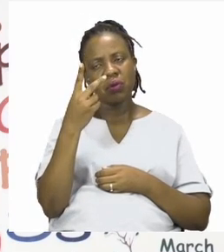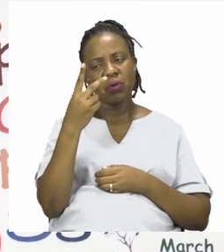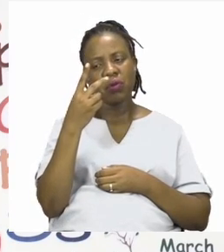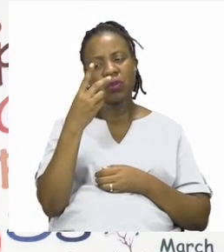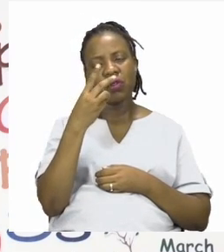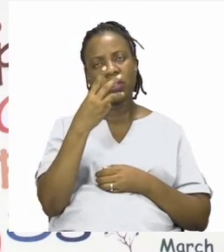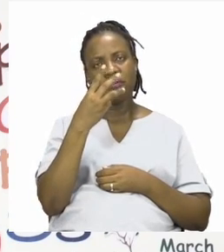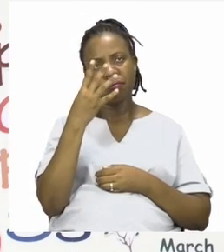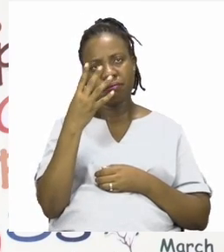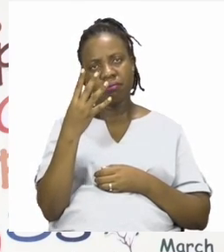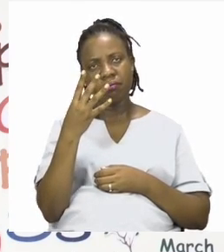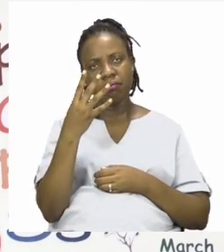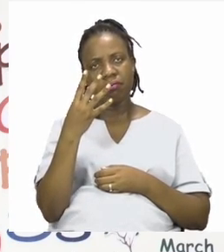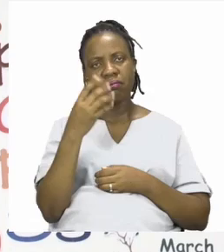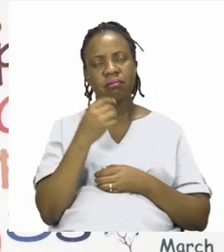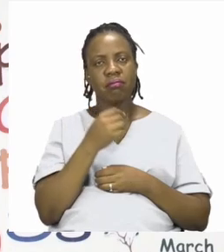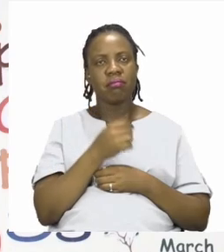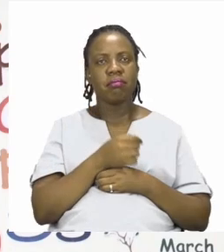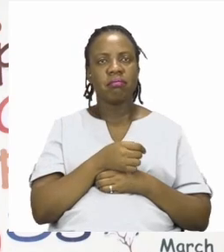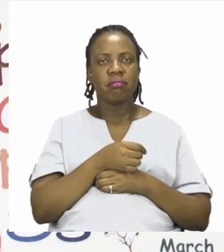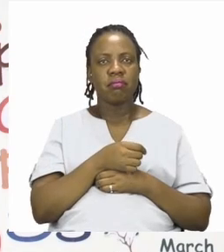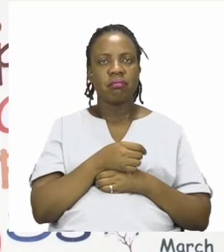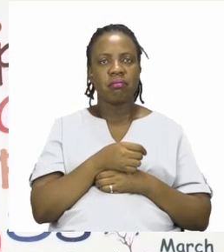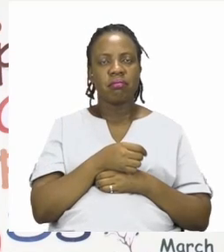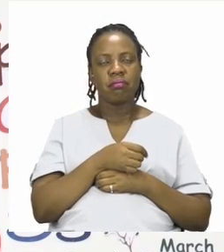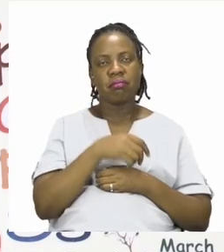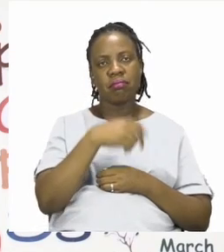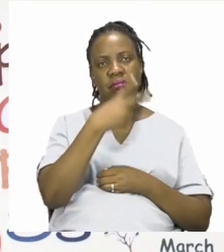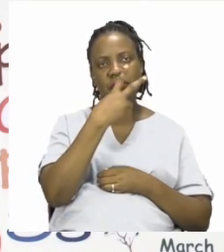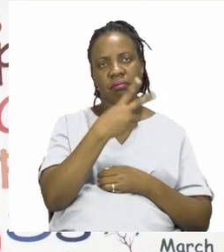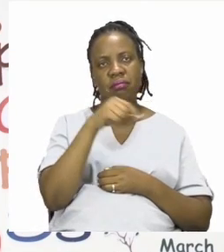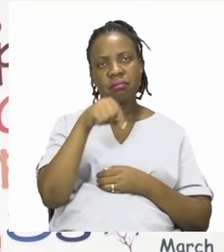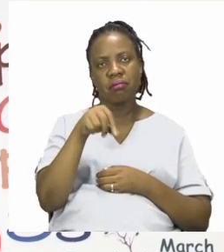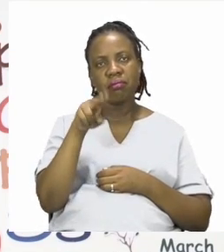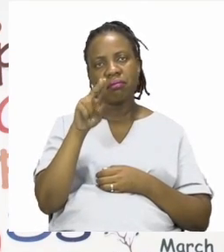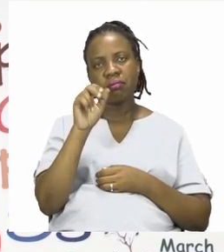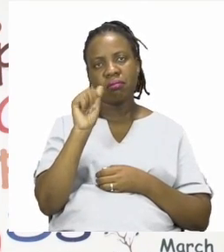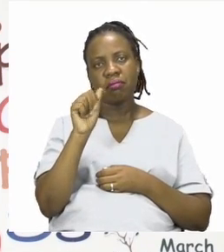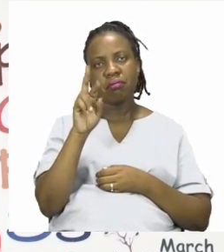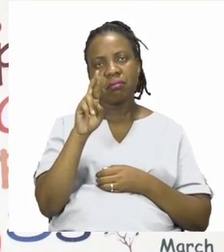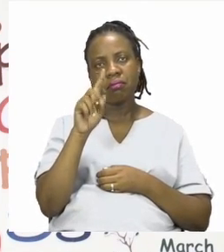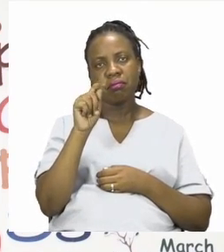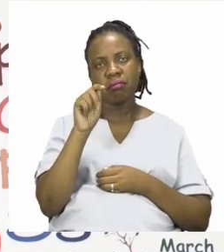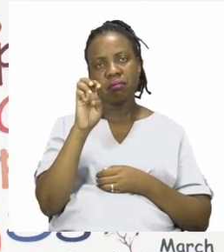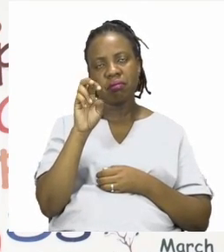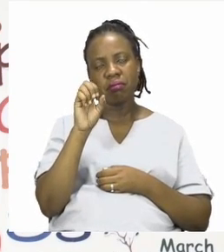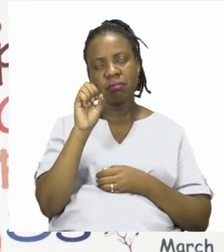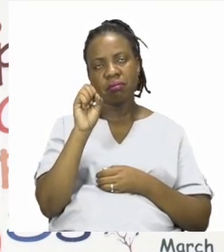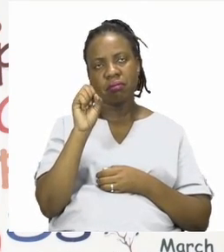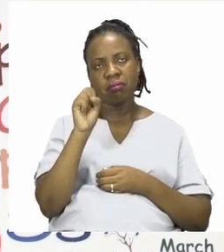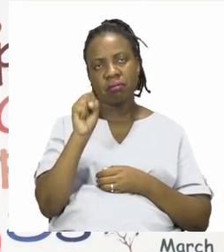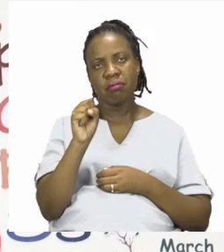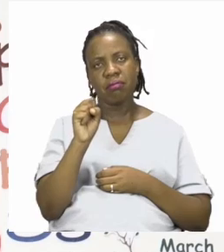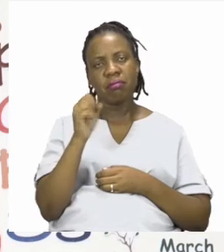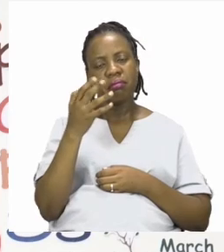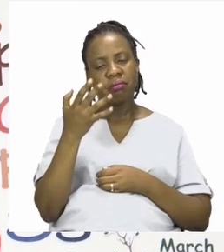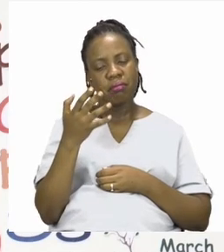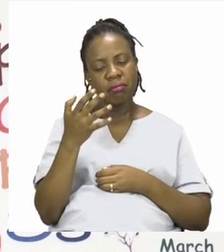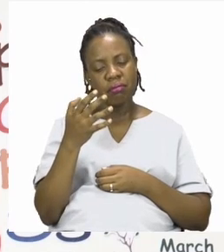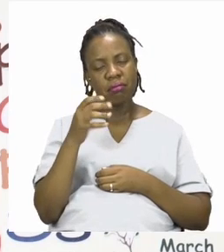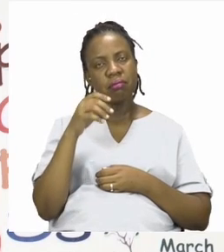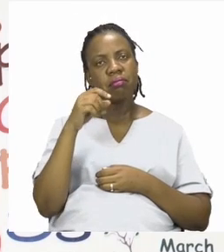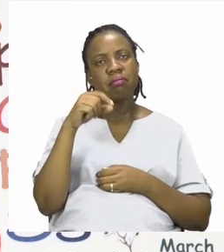4. And then C, 2/4. Right, now a quarter is